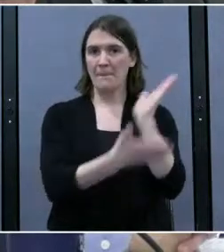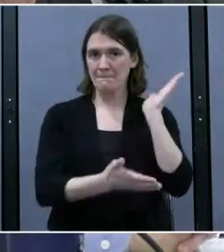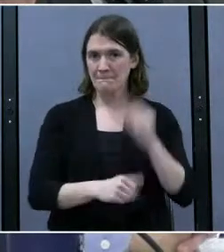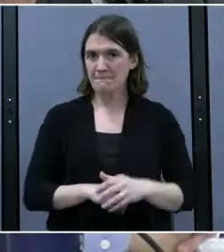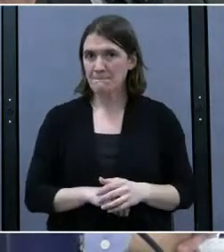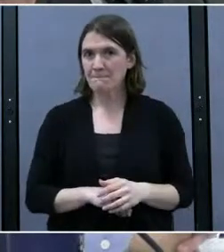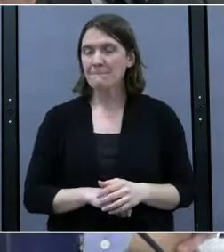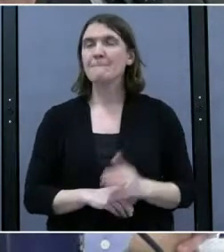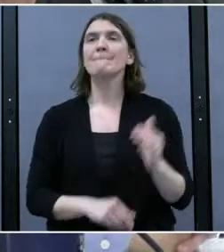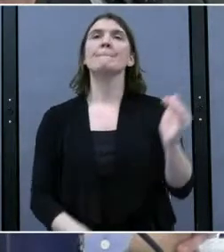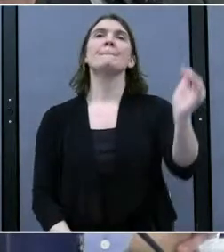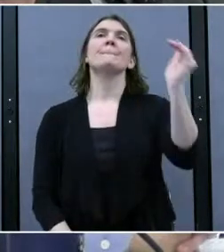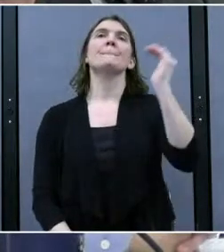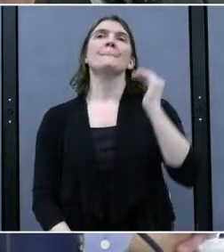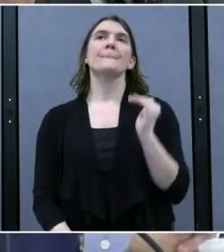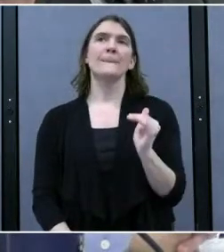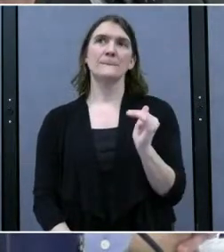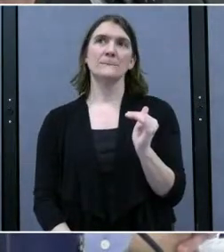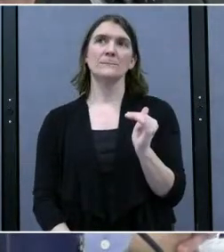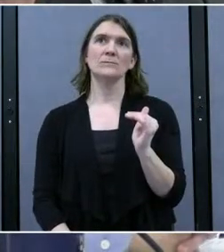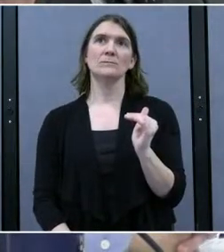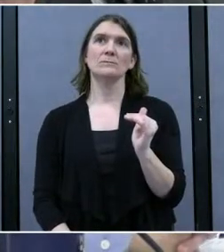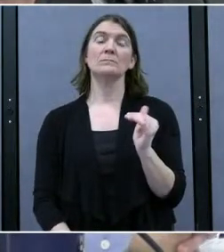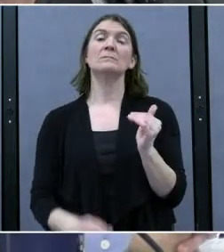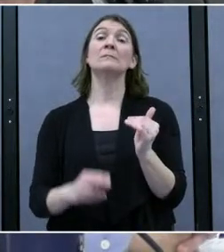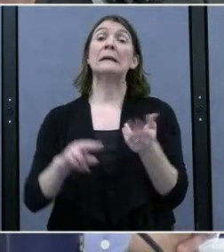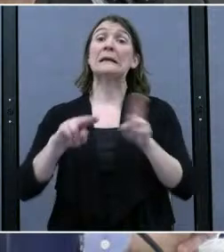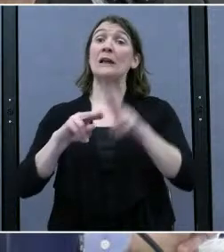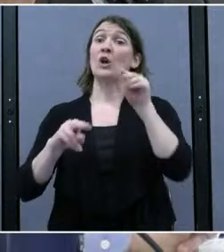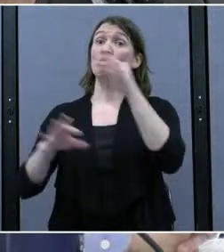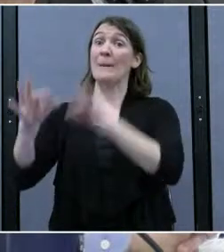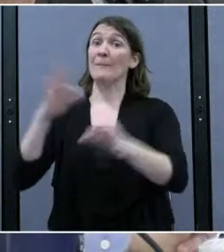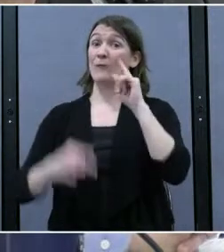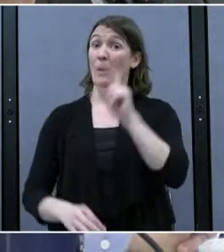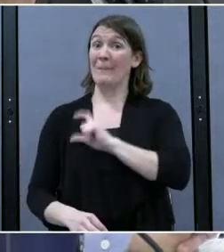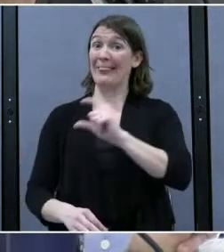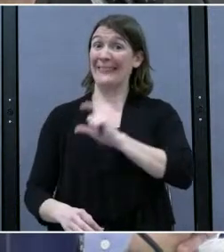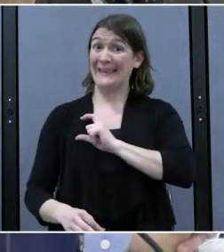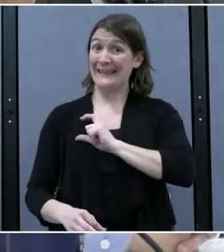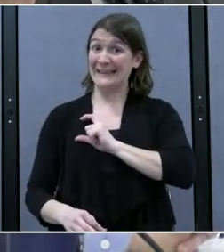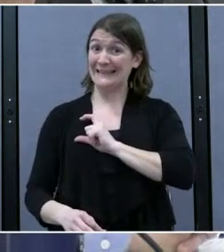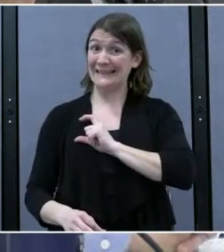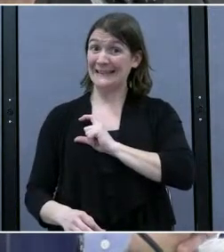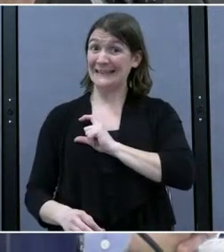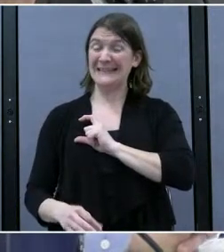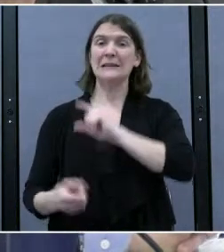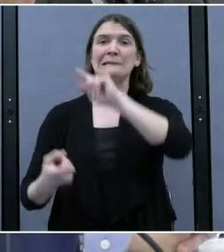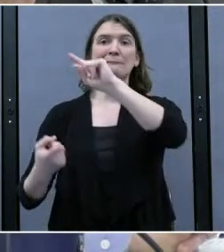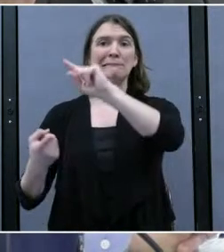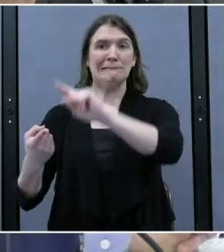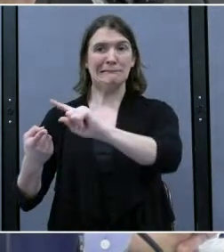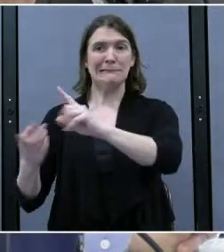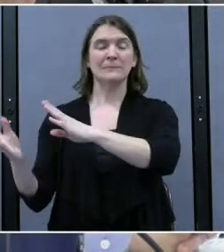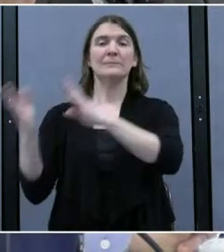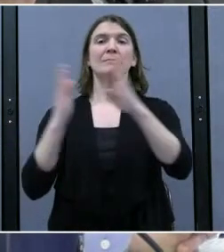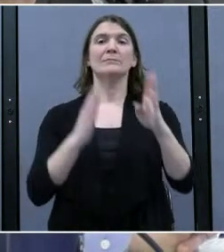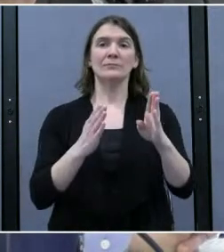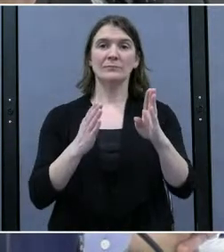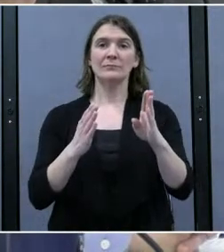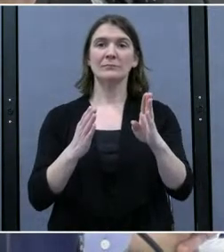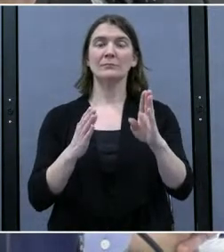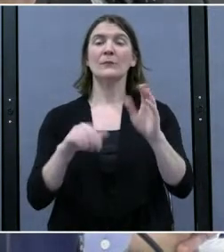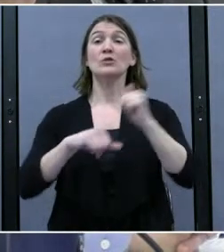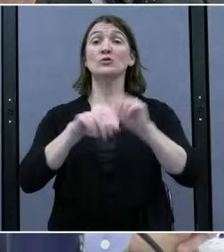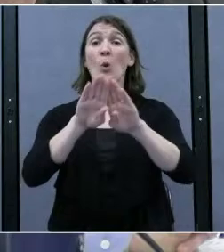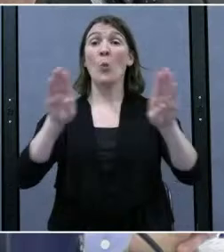some increases in expected reimbursements in the police department, reducing stormwater upgrades,